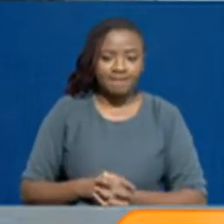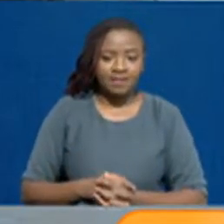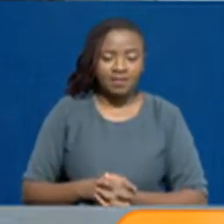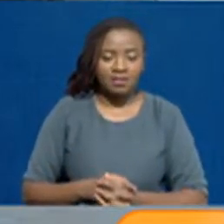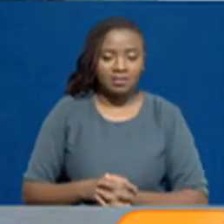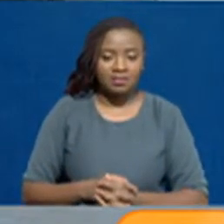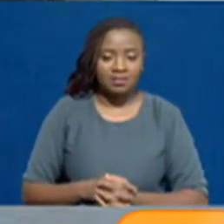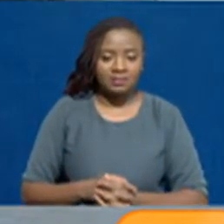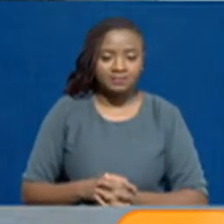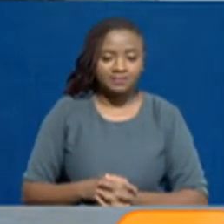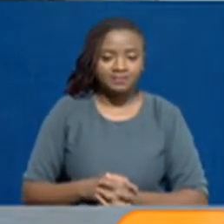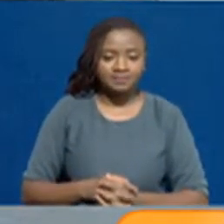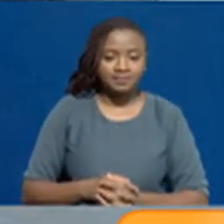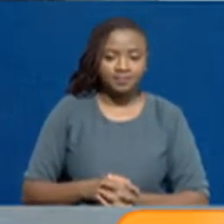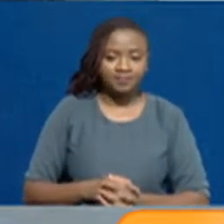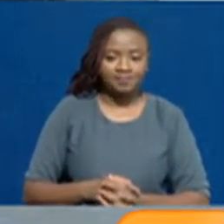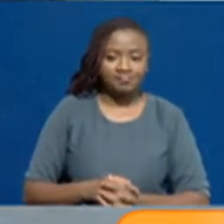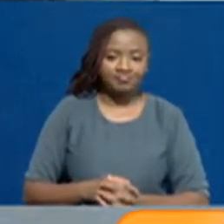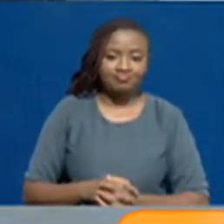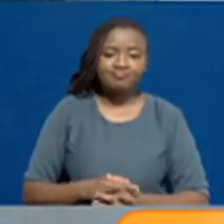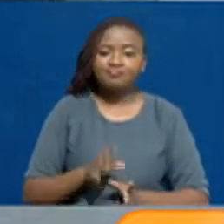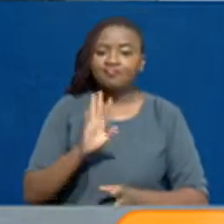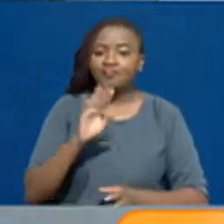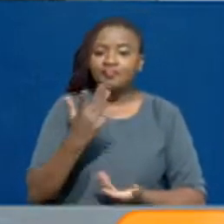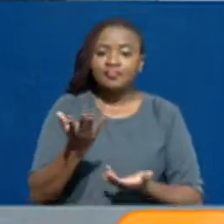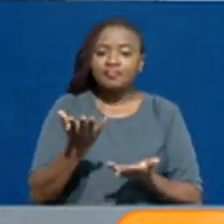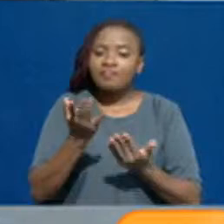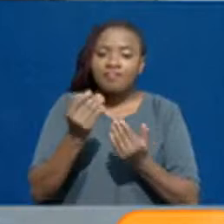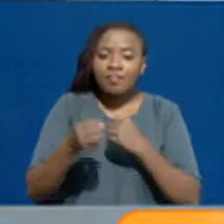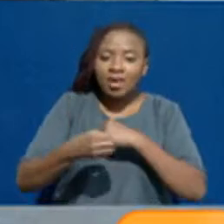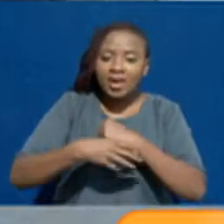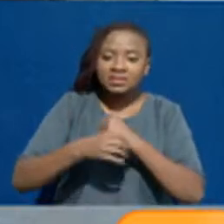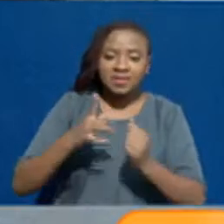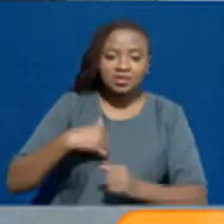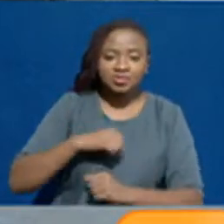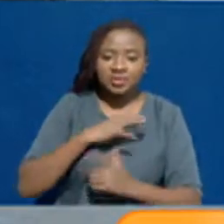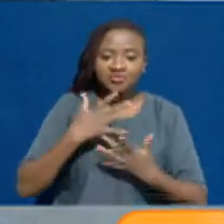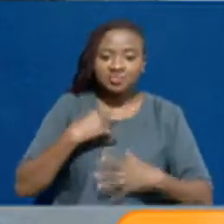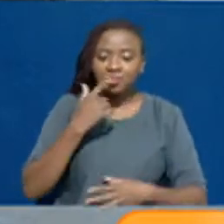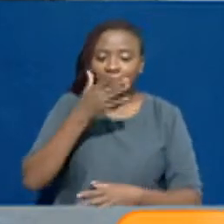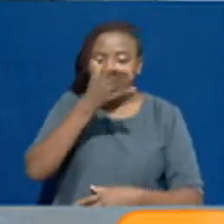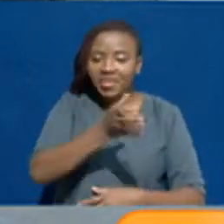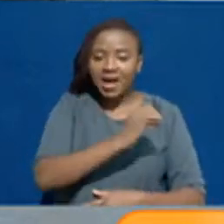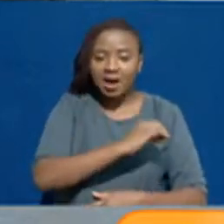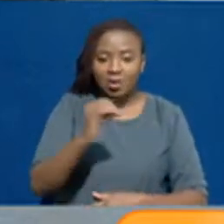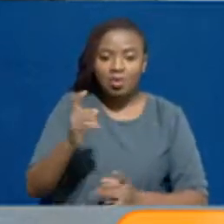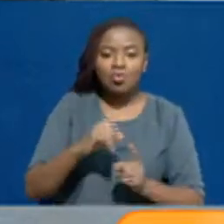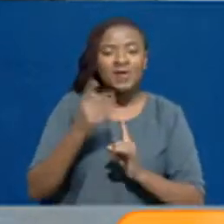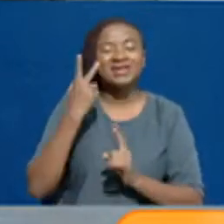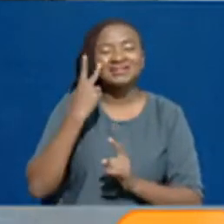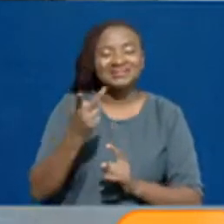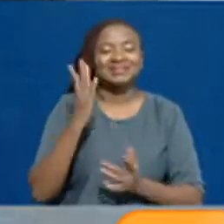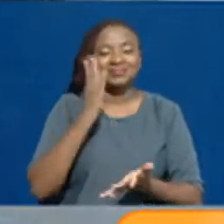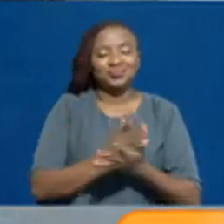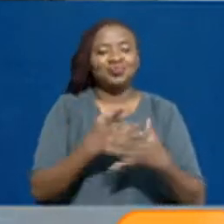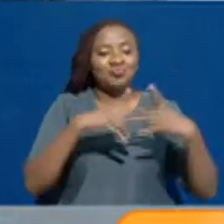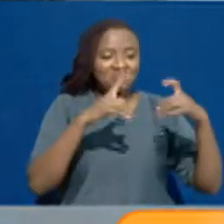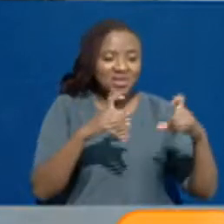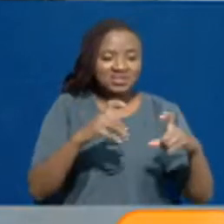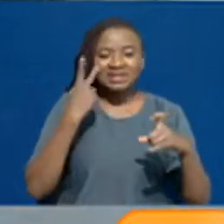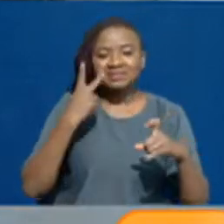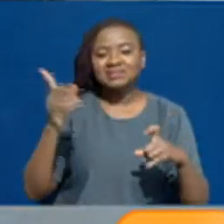When you get there, I mean, describe for people who are not in those zones. We see the pictures, we've seen the